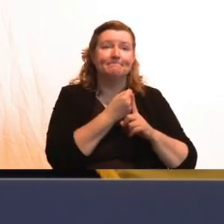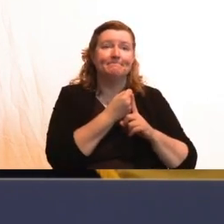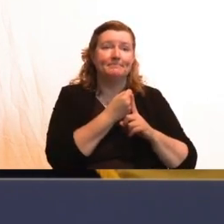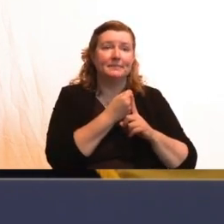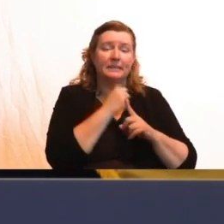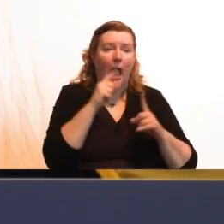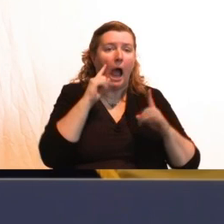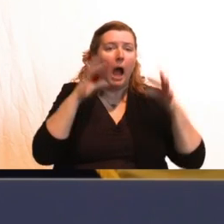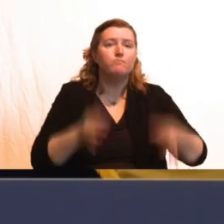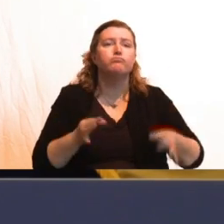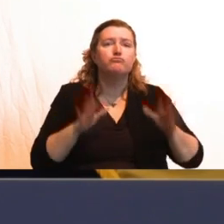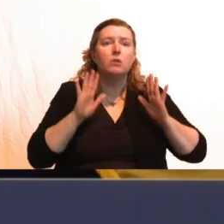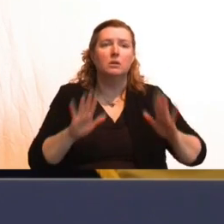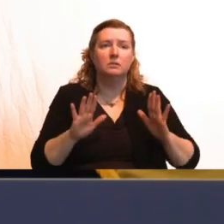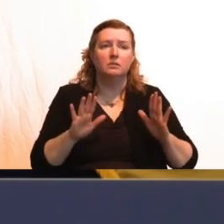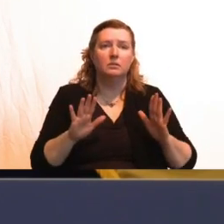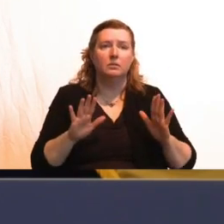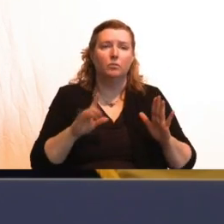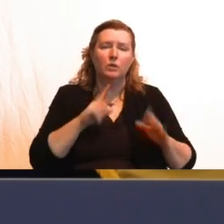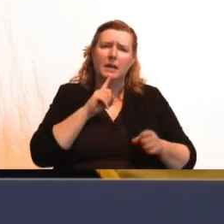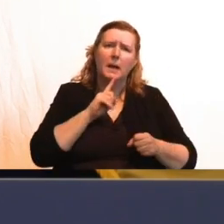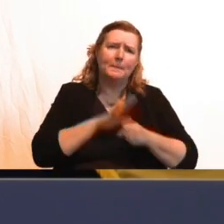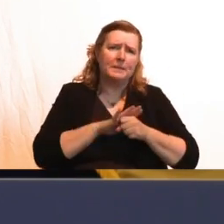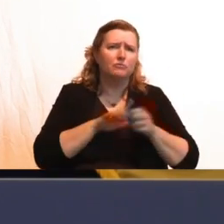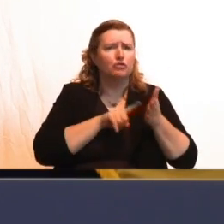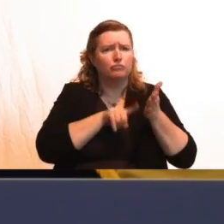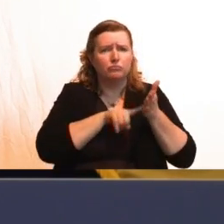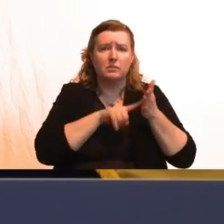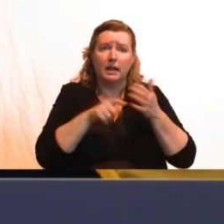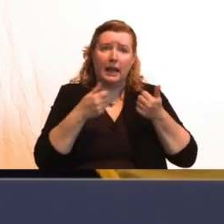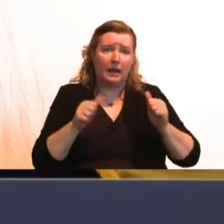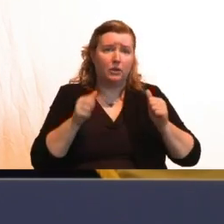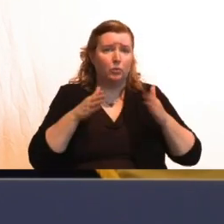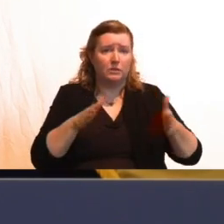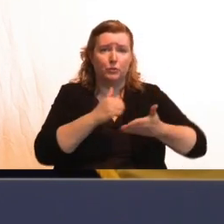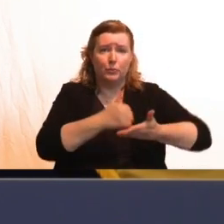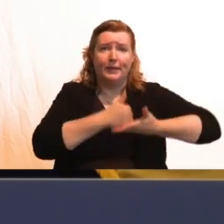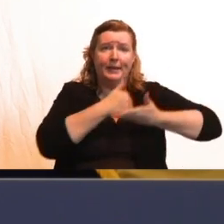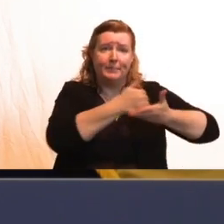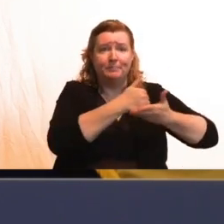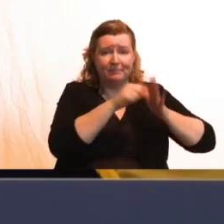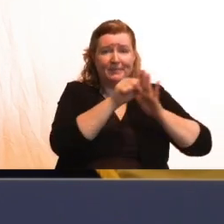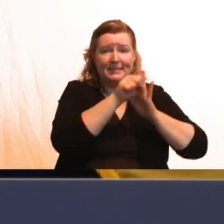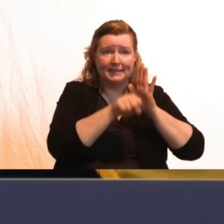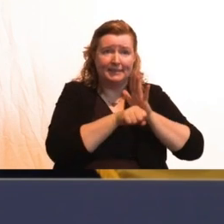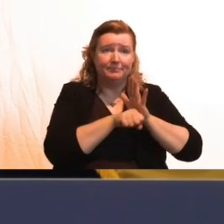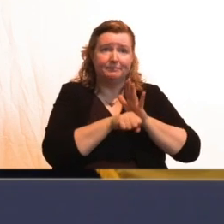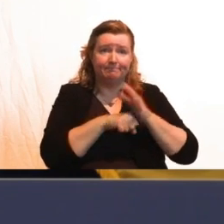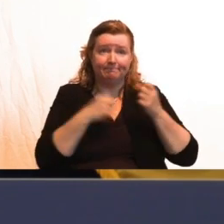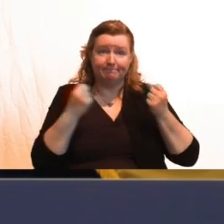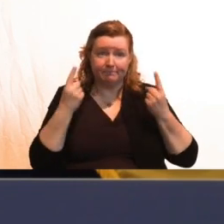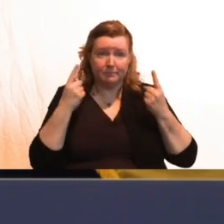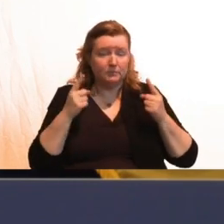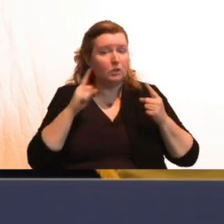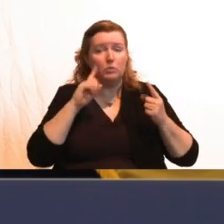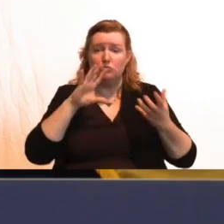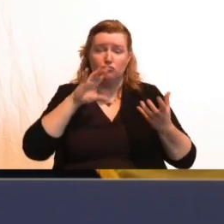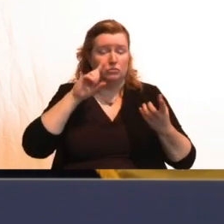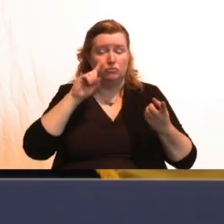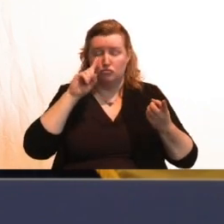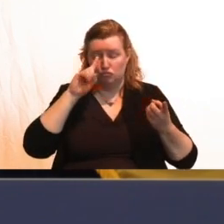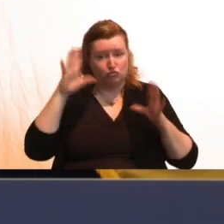now, particularly given this crisis and this war of choice by the thug Putin, any way we can make this state more